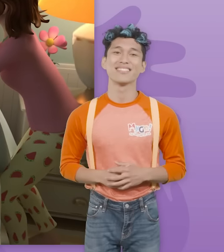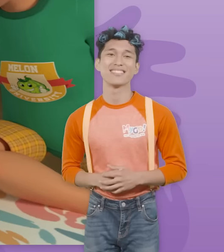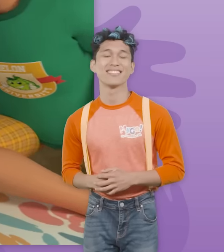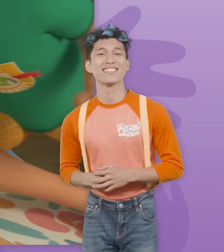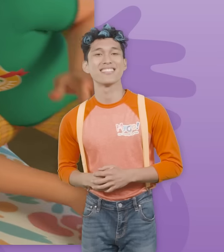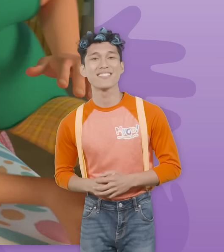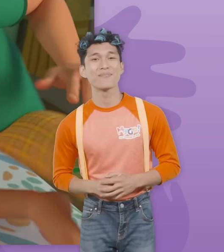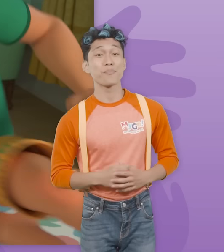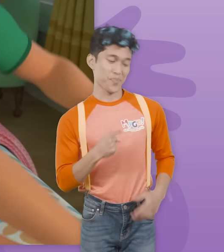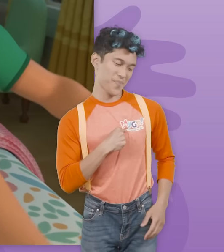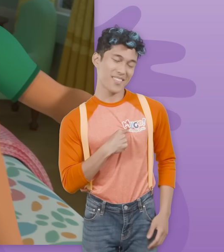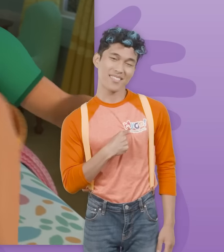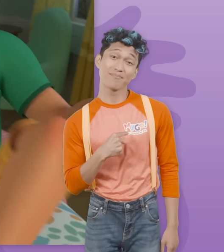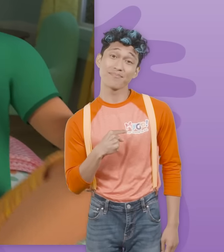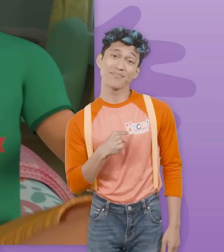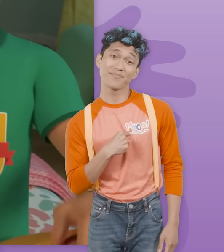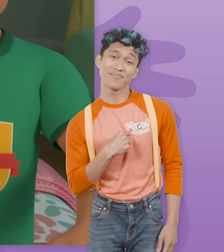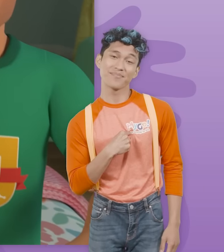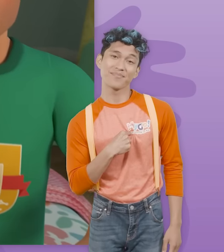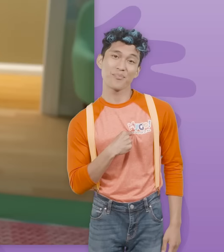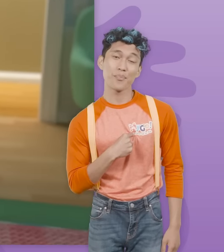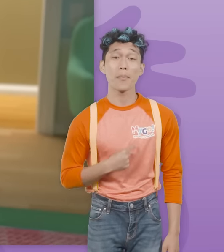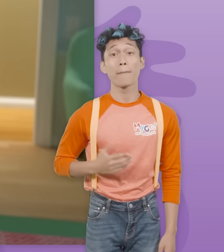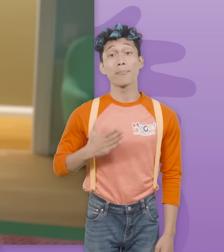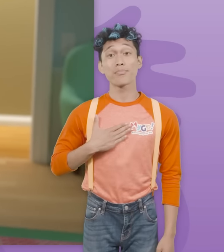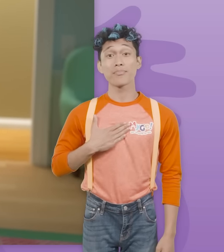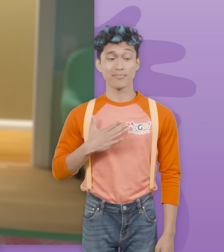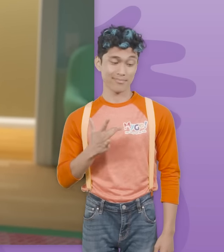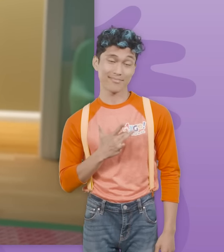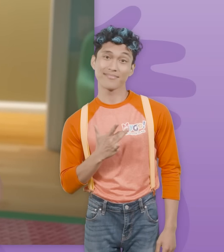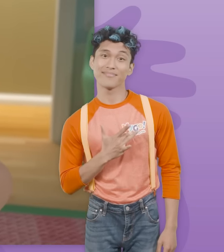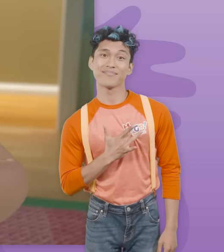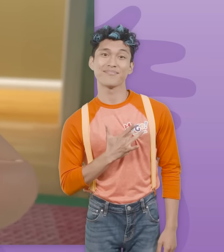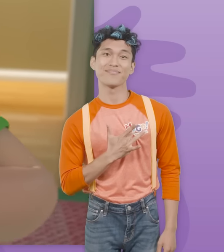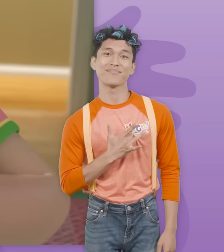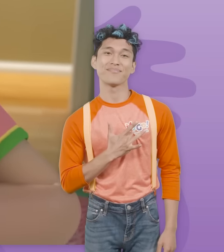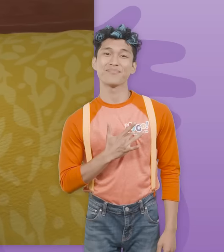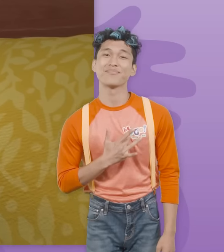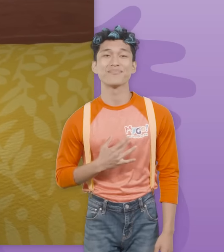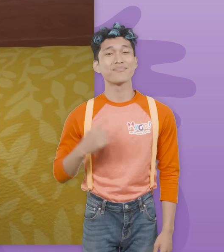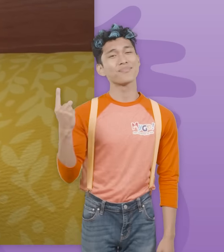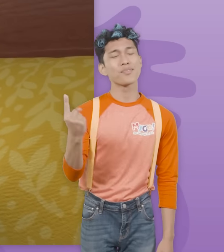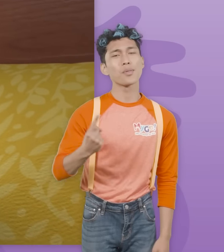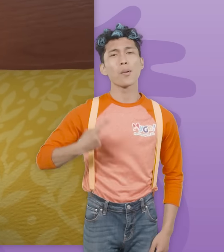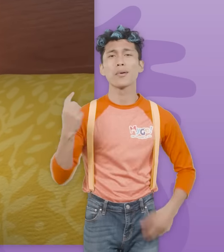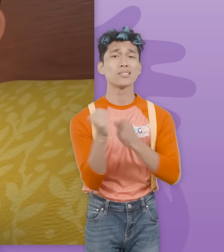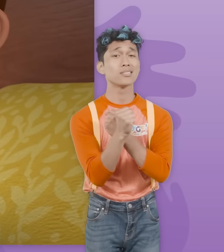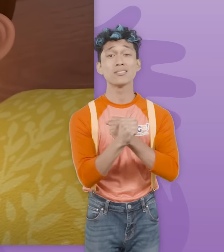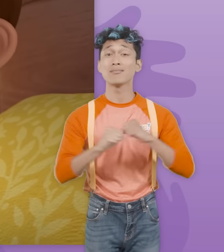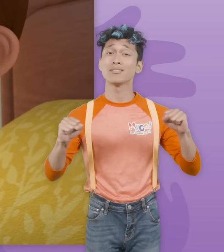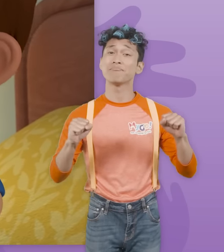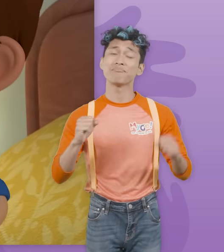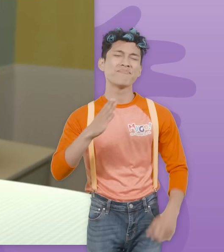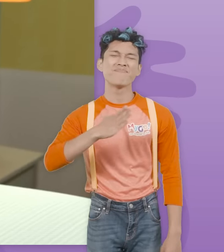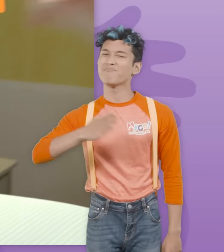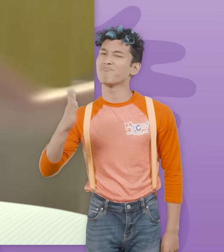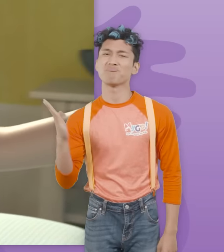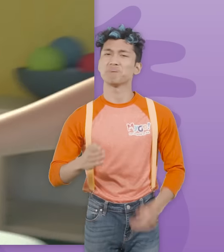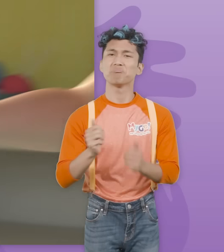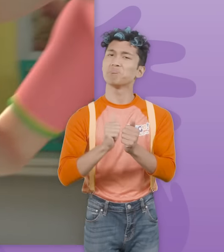It's right here in my heart Always safe